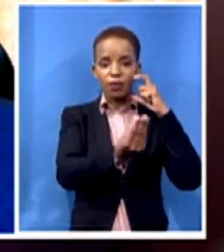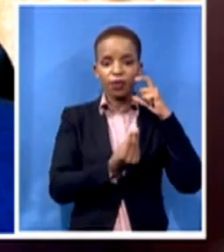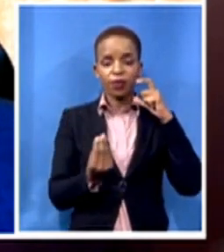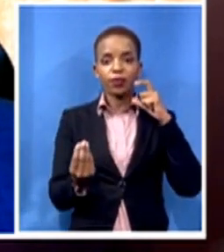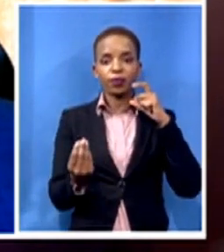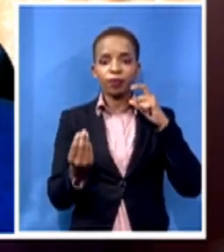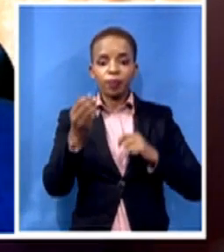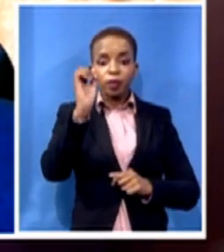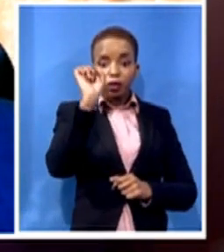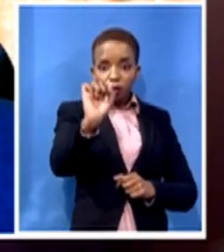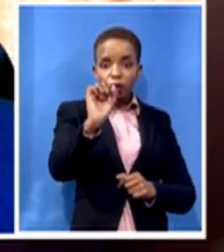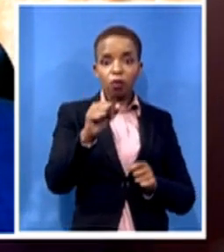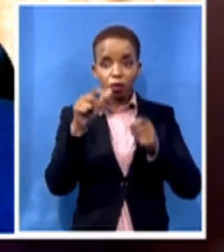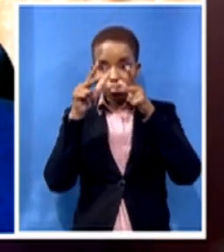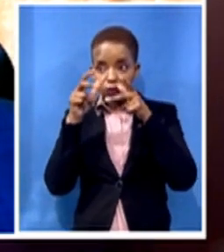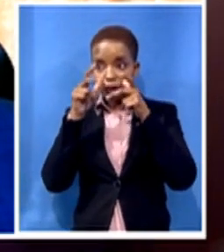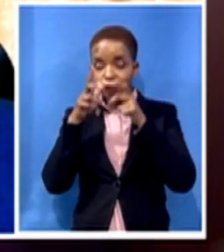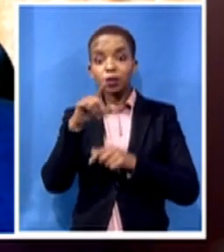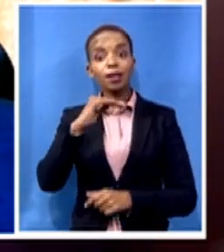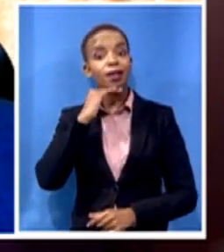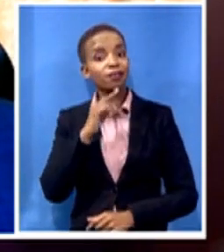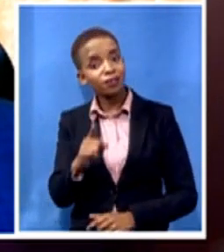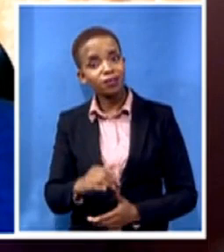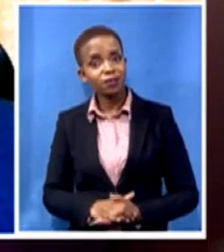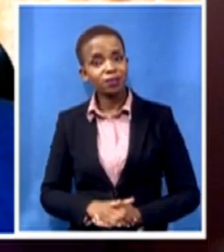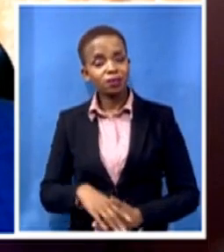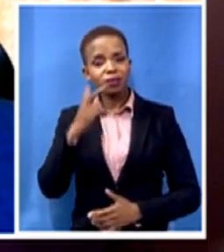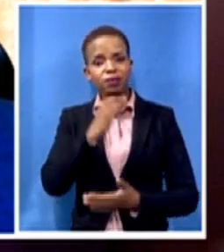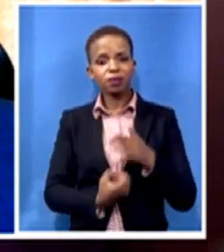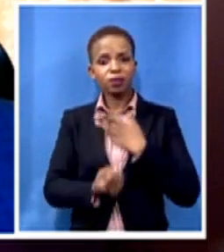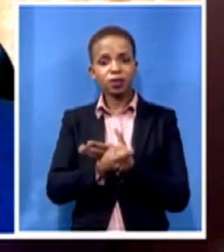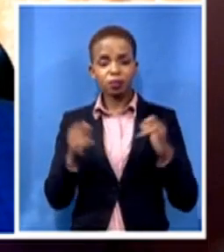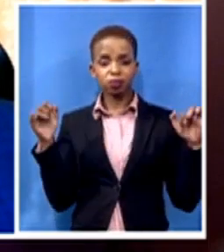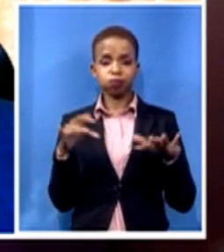we have gatherings like this? Is it enough to slow the spread of COVID-19?